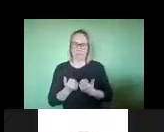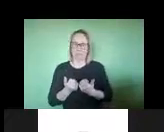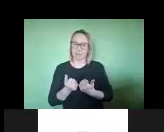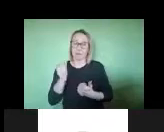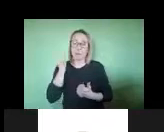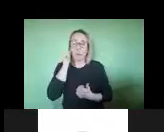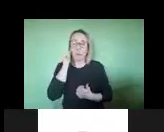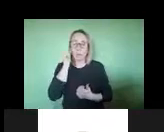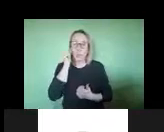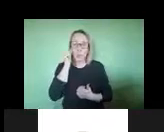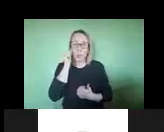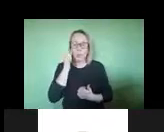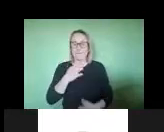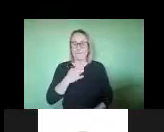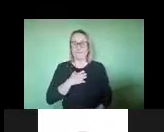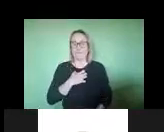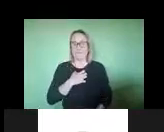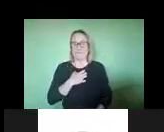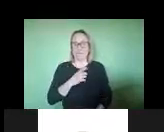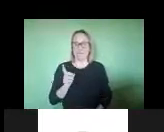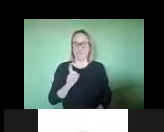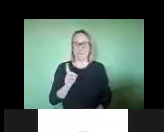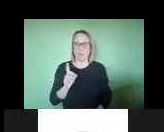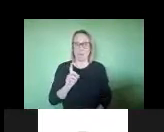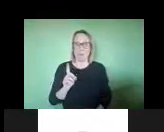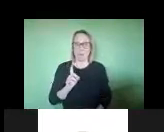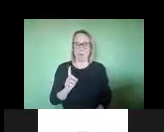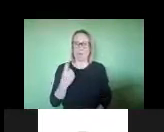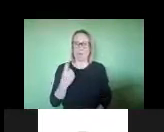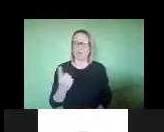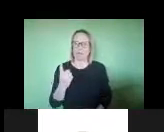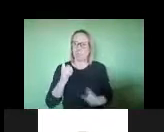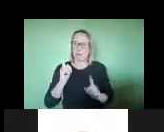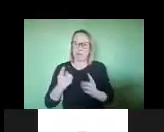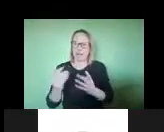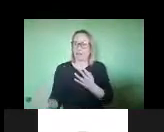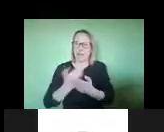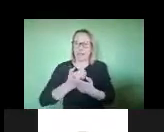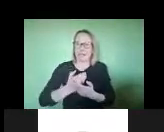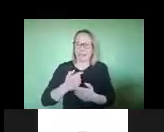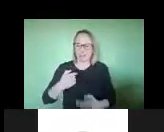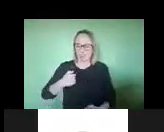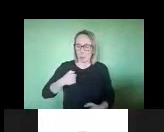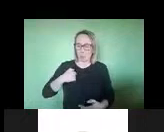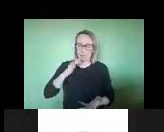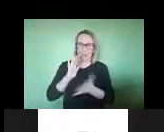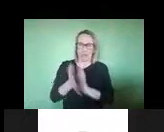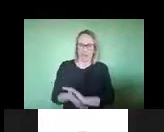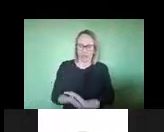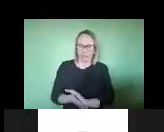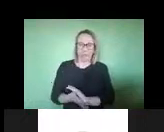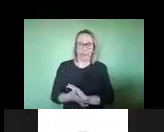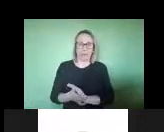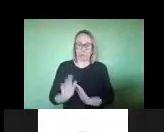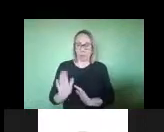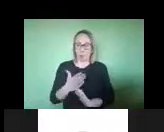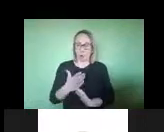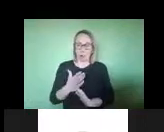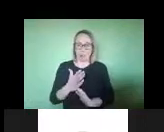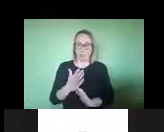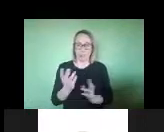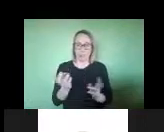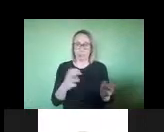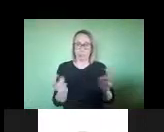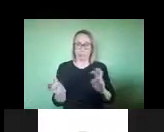once, I think my big fear was somebody not being able to get into it, or me doing something silly. But once everybody was on,